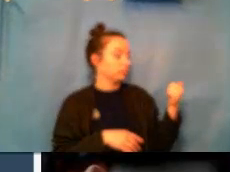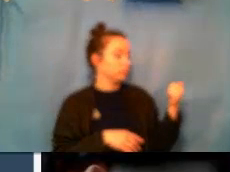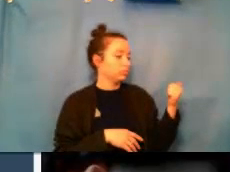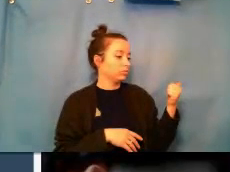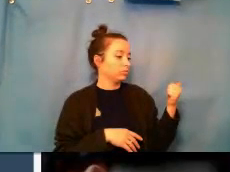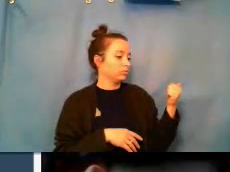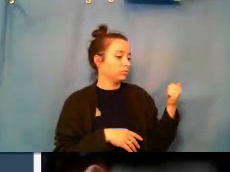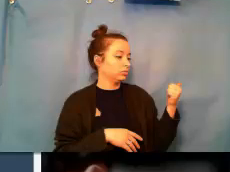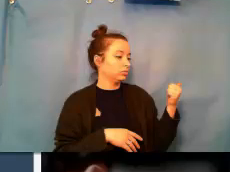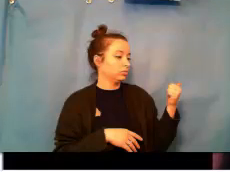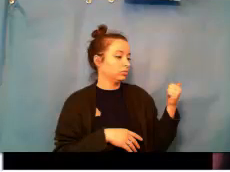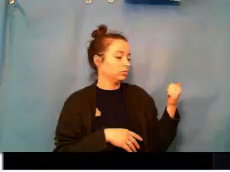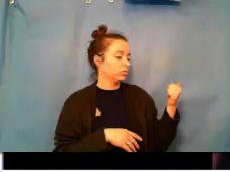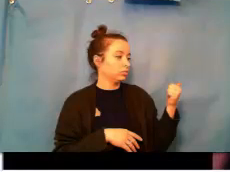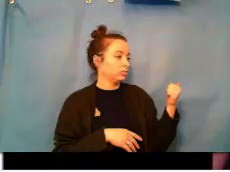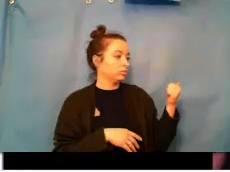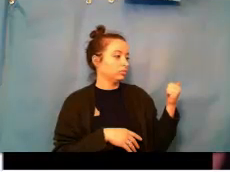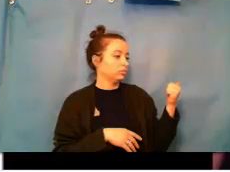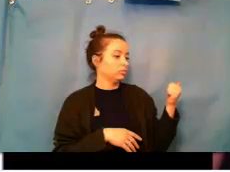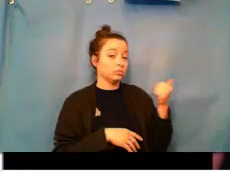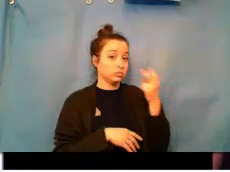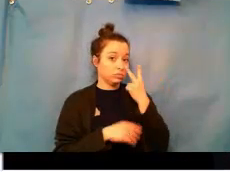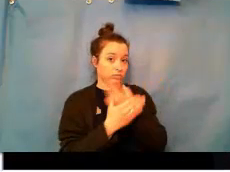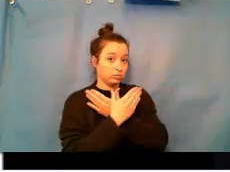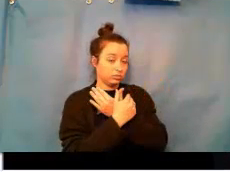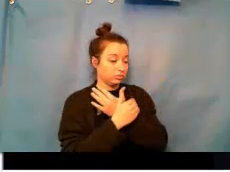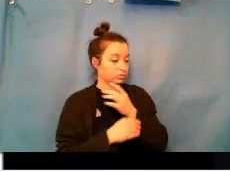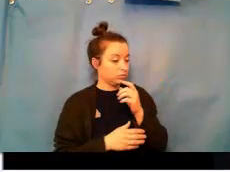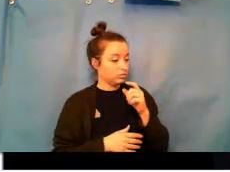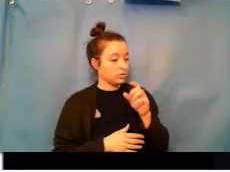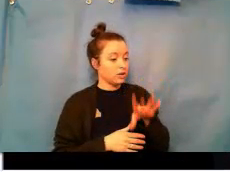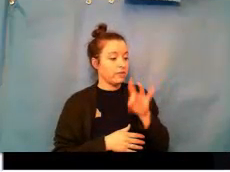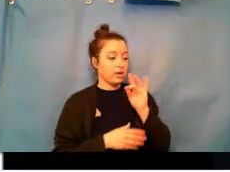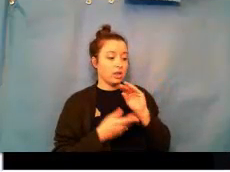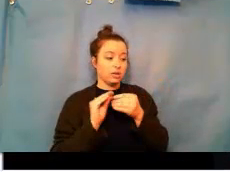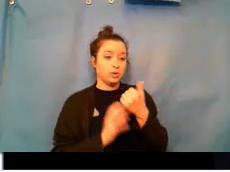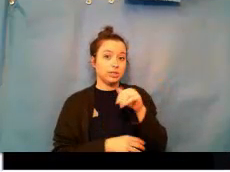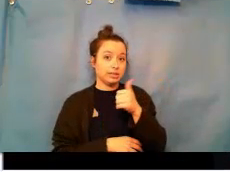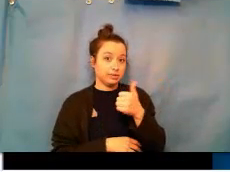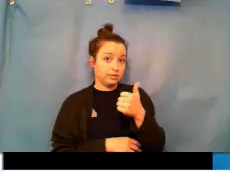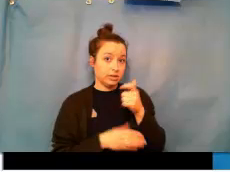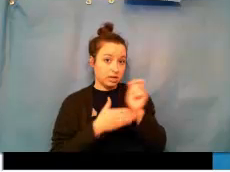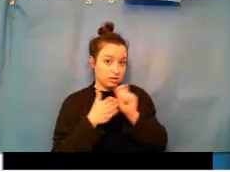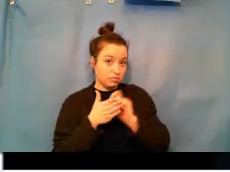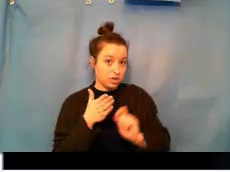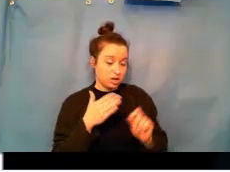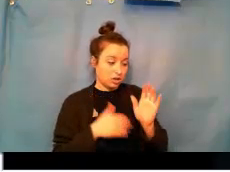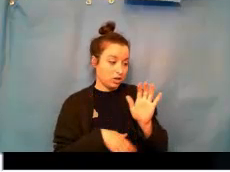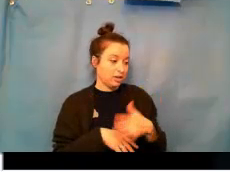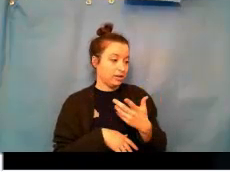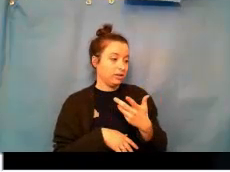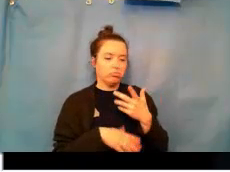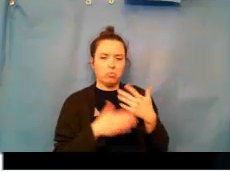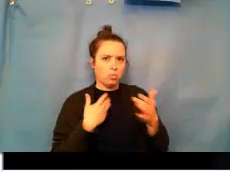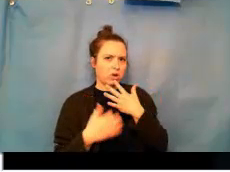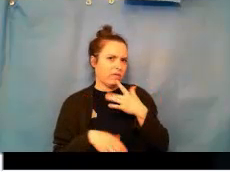going to go back and look at my butterfly. And I'm going to find the number 10. And I'm going to color that spot. Whatever color you